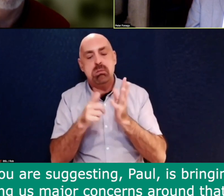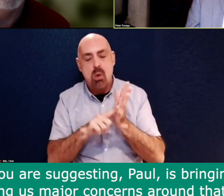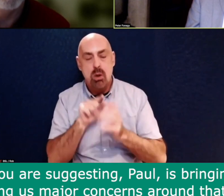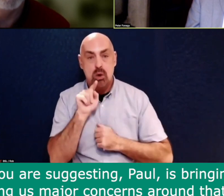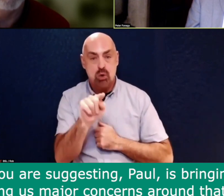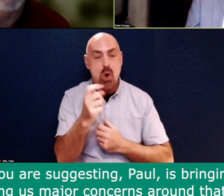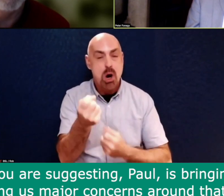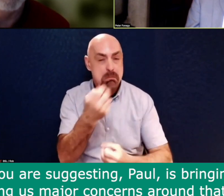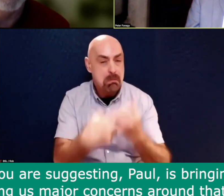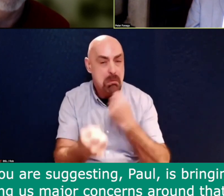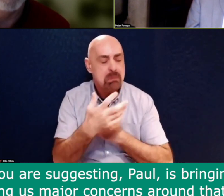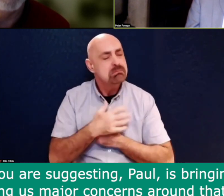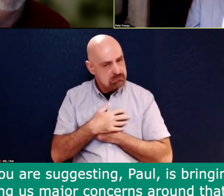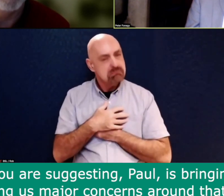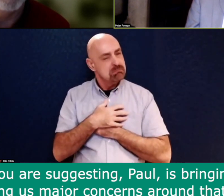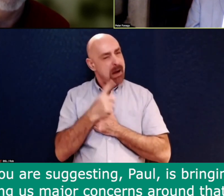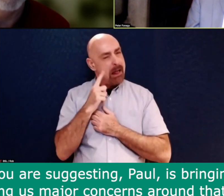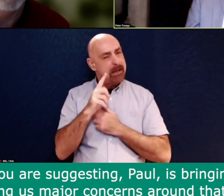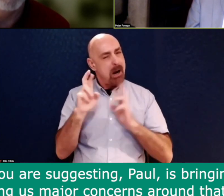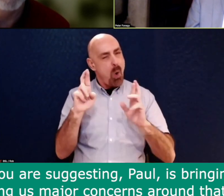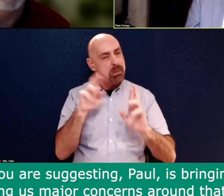home and also bringing us